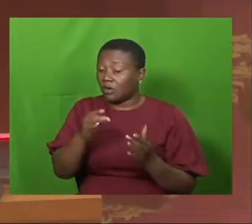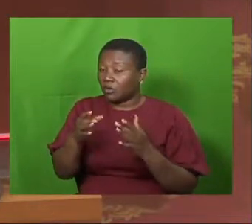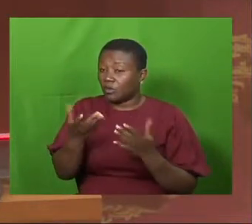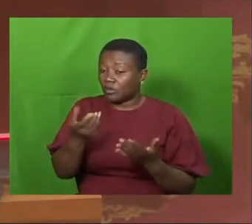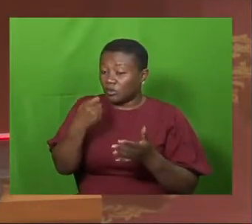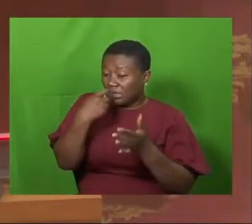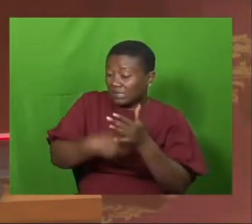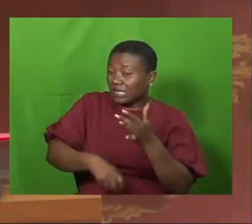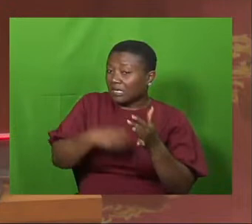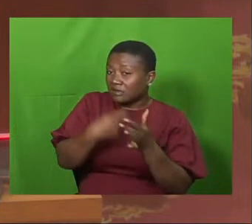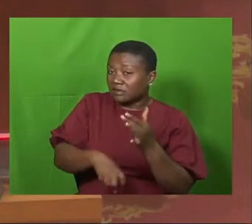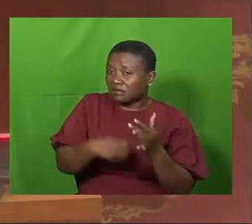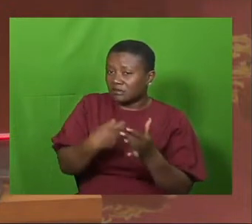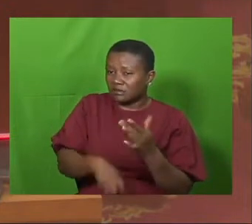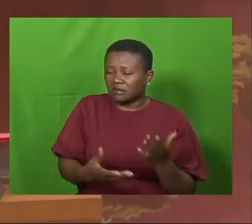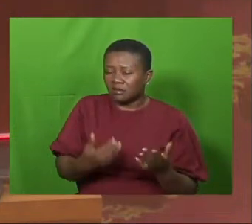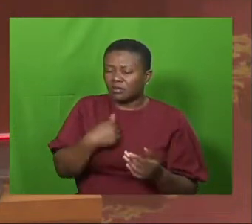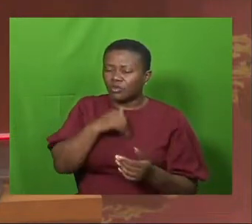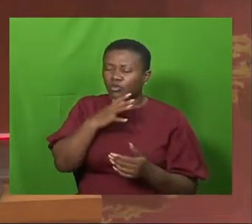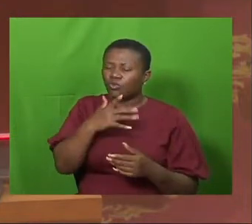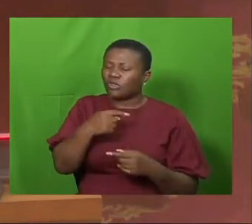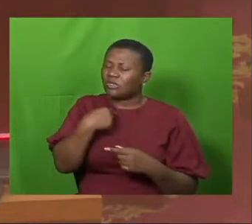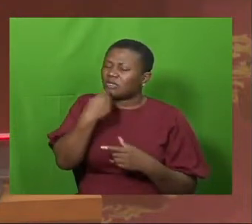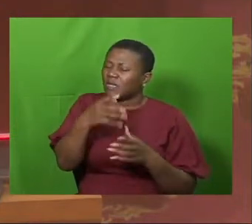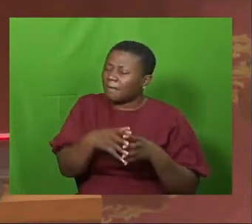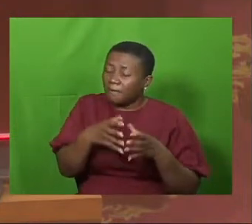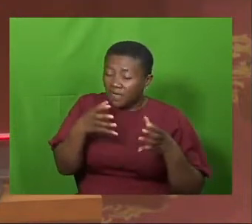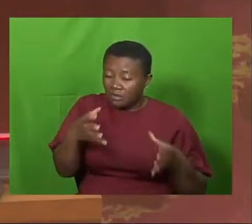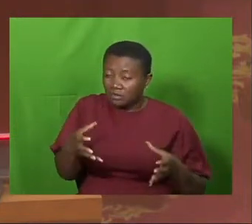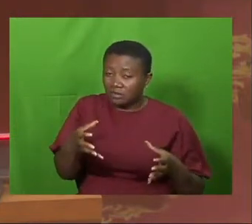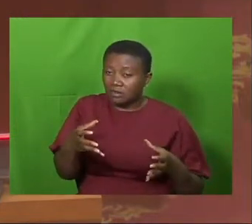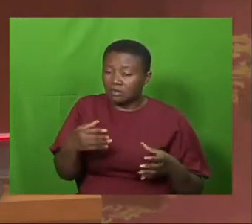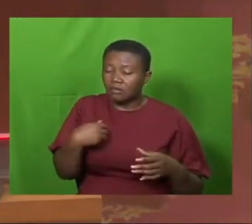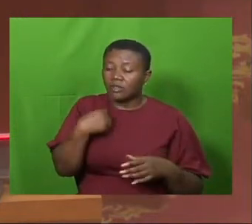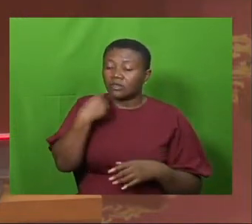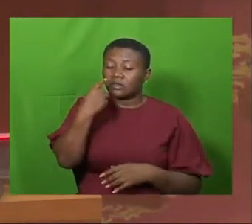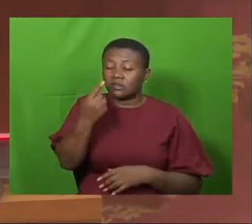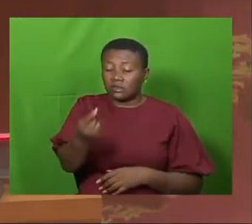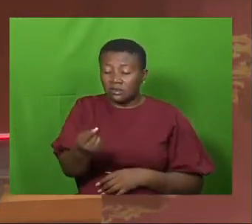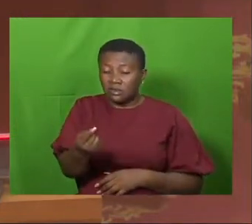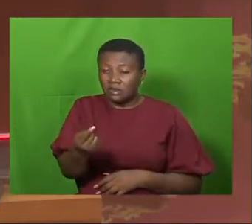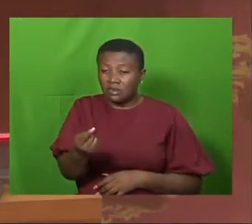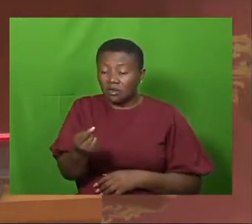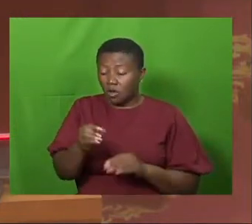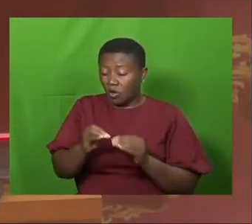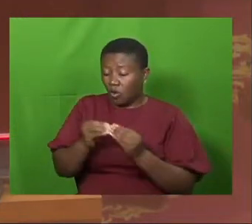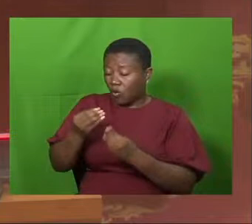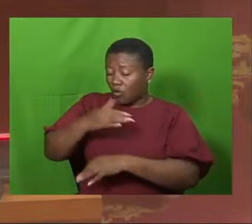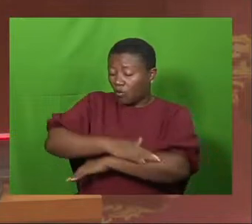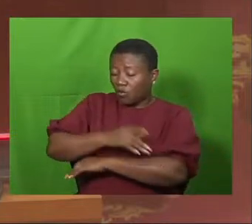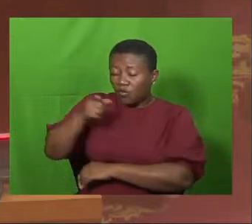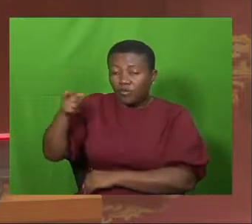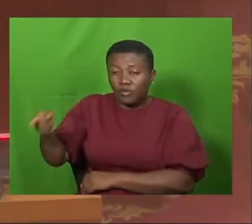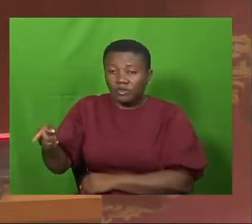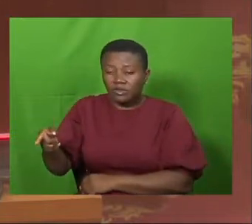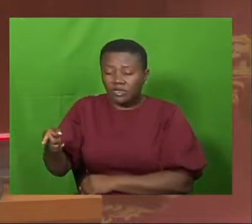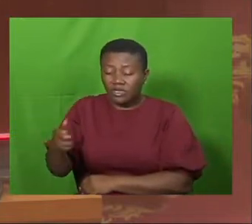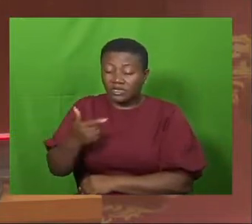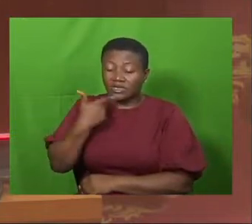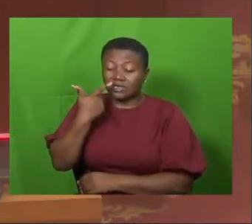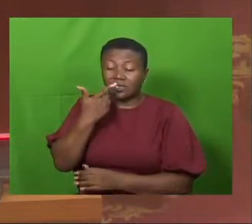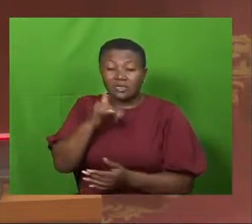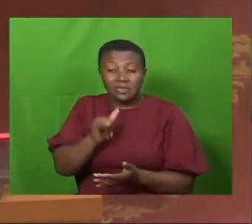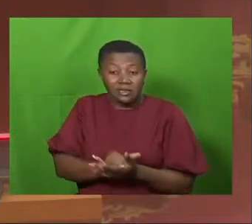go into specifics to bore you, but I would want to rely on Hansa to say and underscore